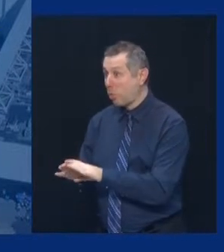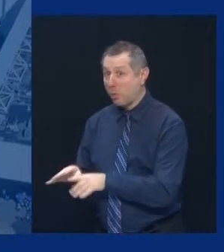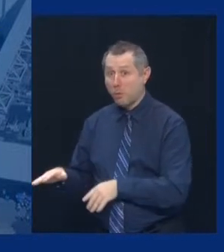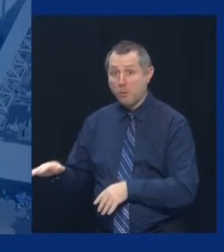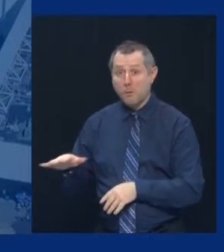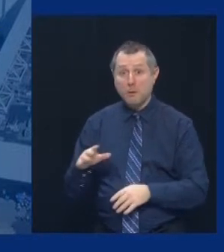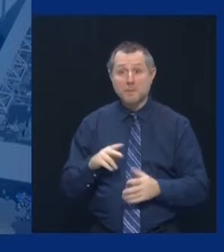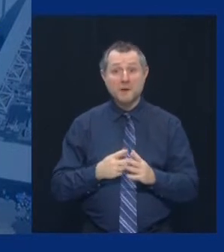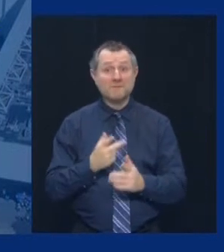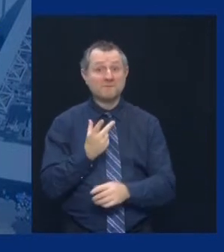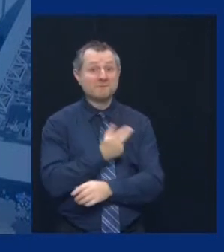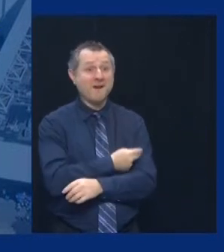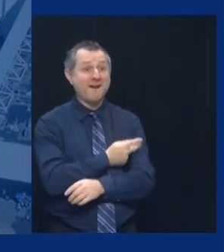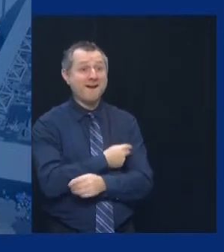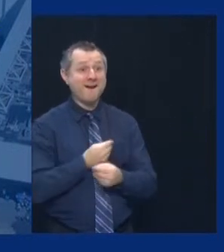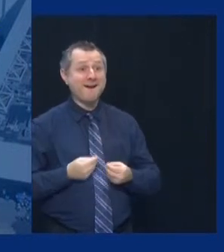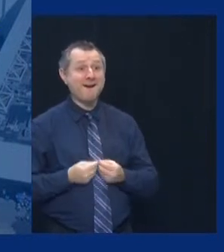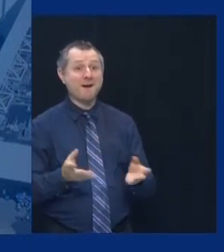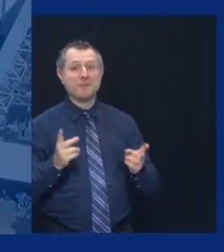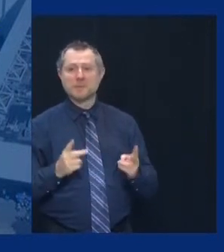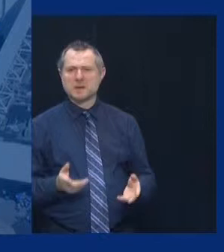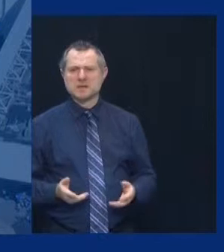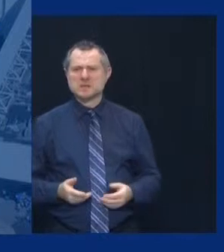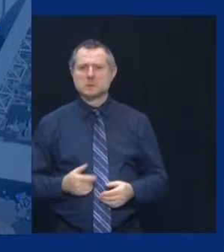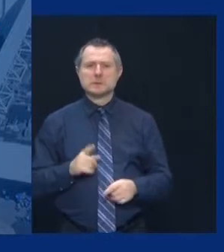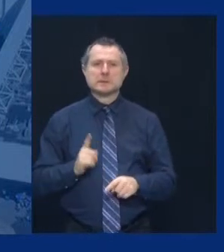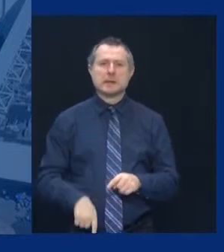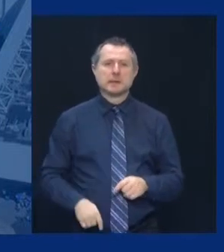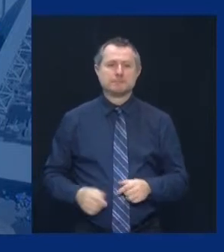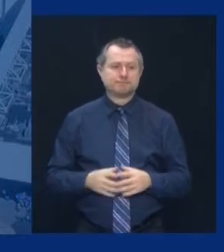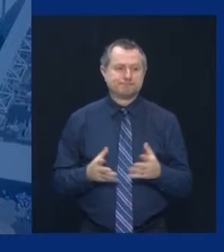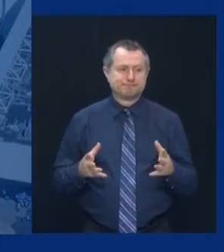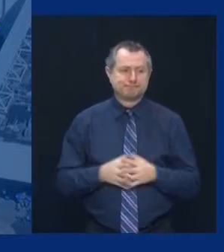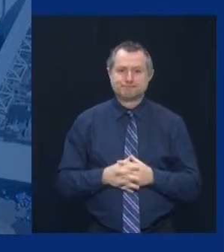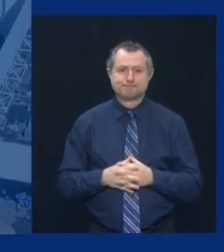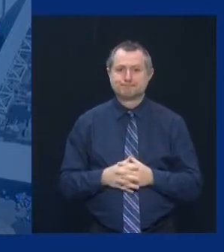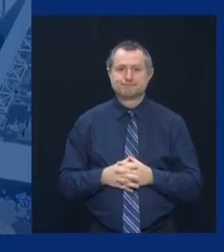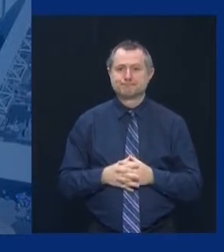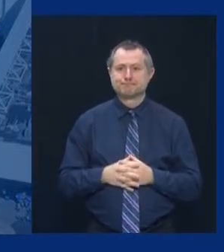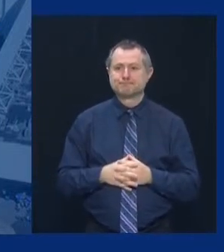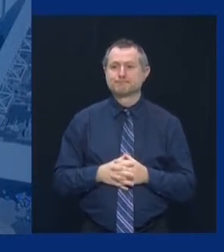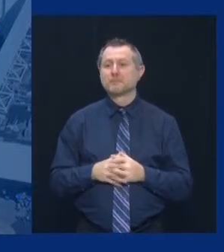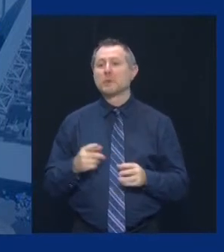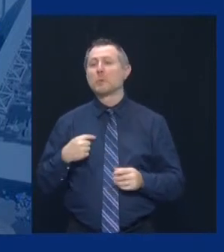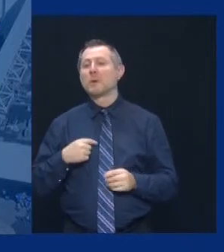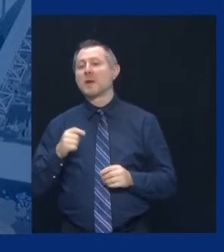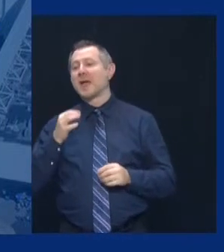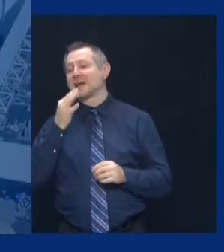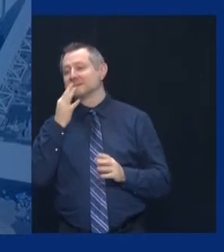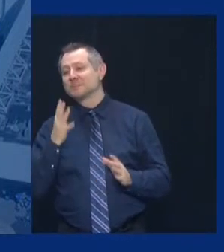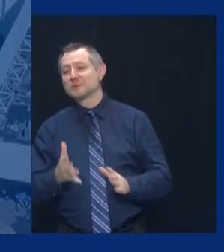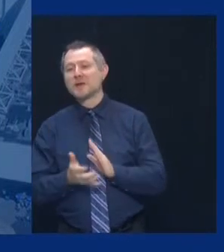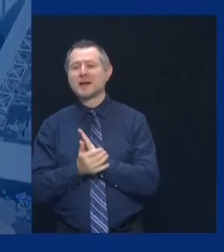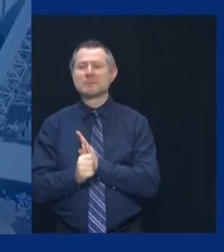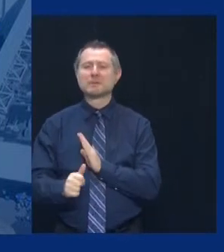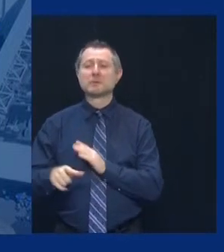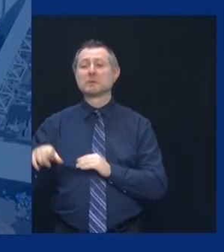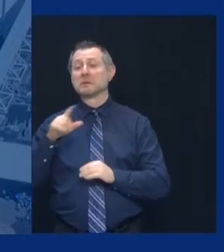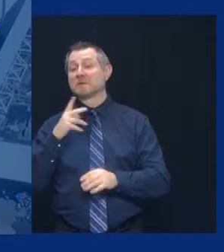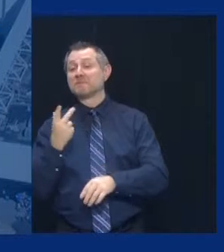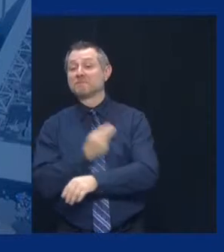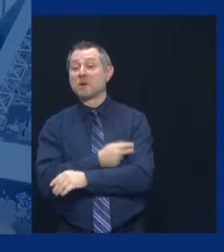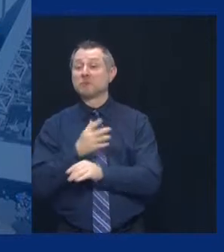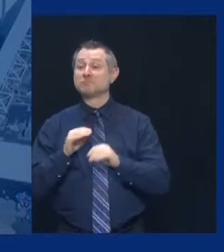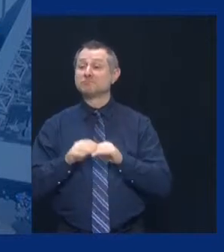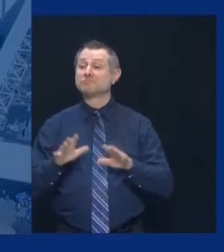the vaccine hits critical mass. The experts are talking about hitting critical mass on the